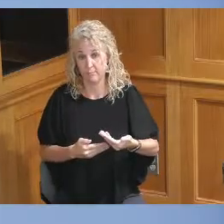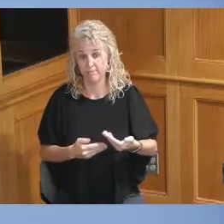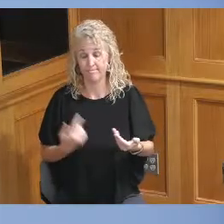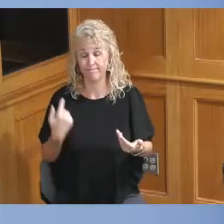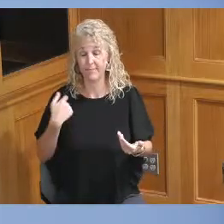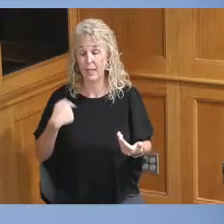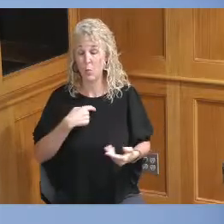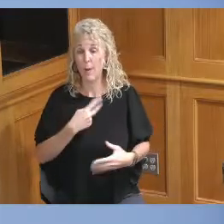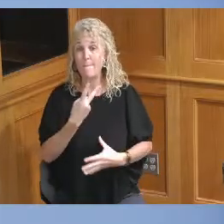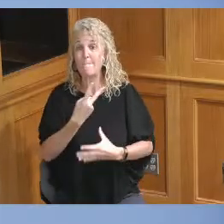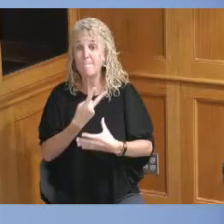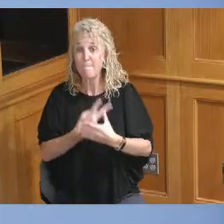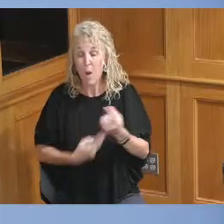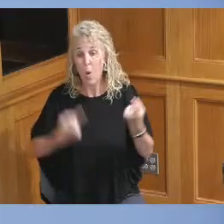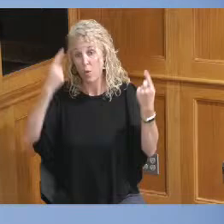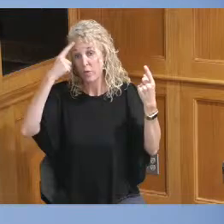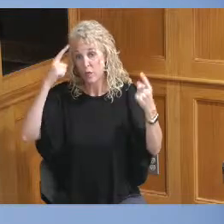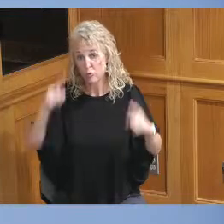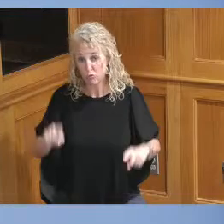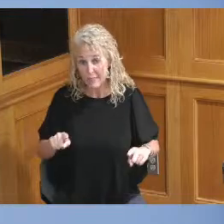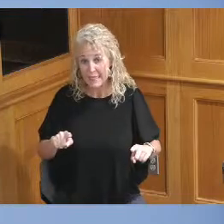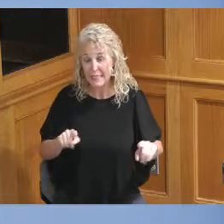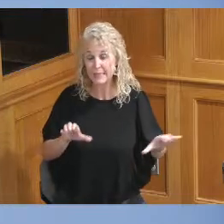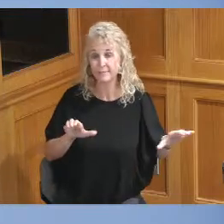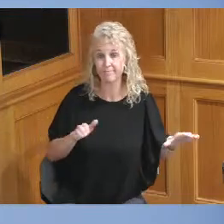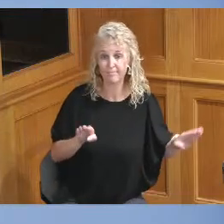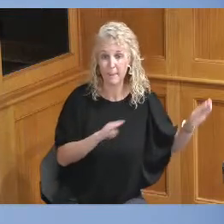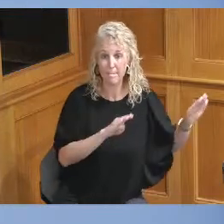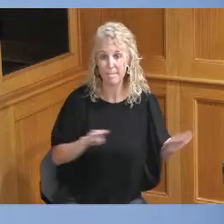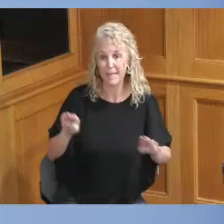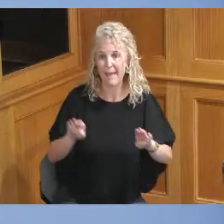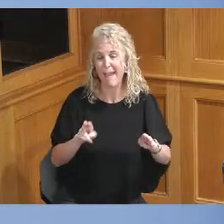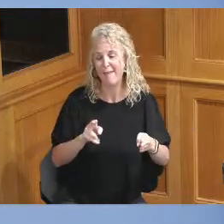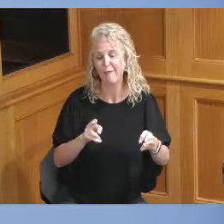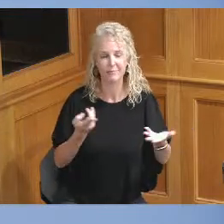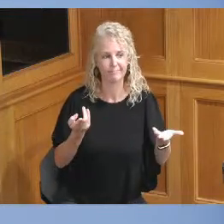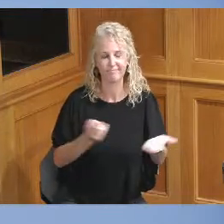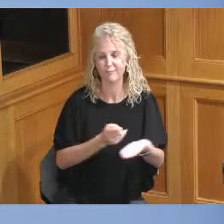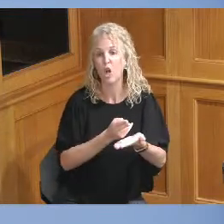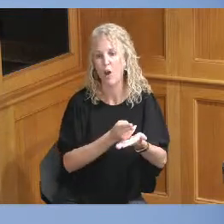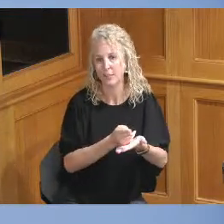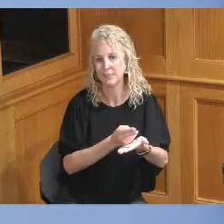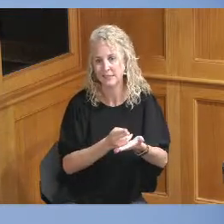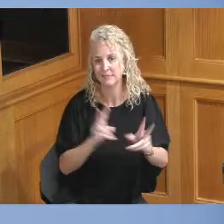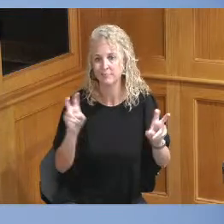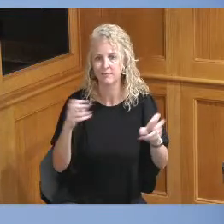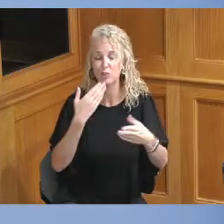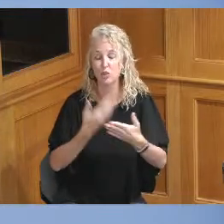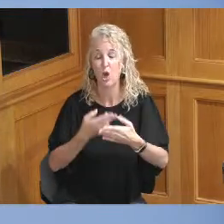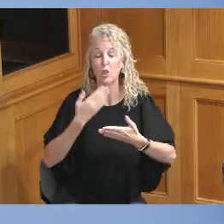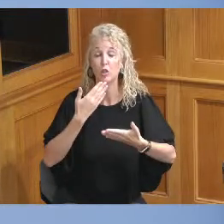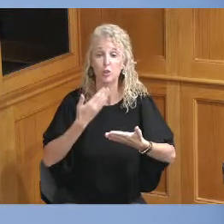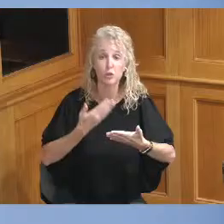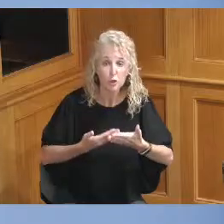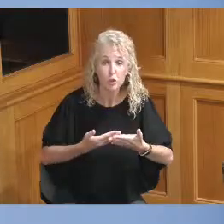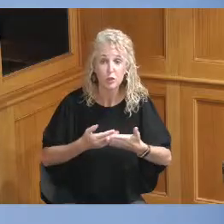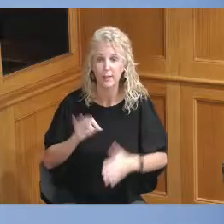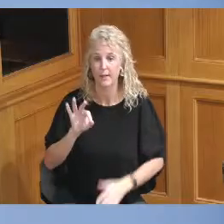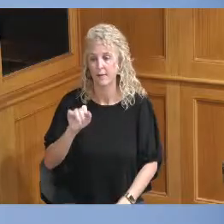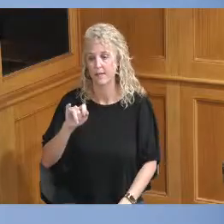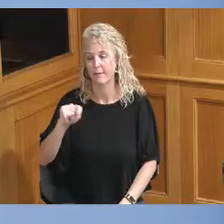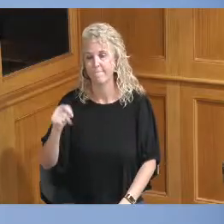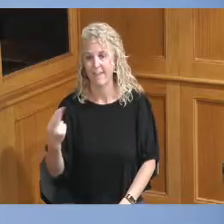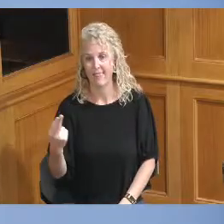faith. I mean, it's been good faith. We've enjoyed working with the county team, but we also have to acknowledge